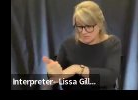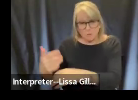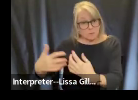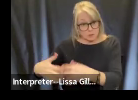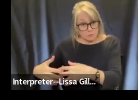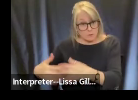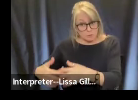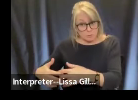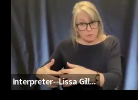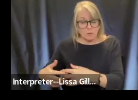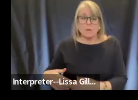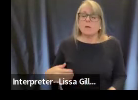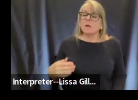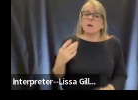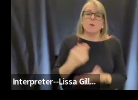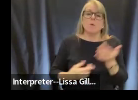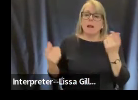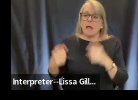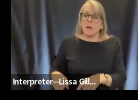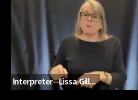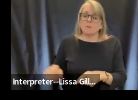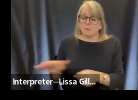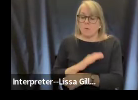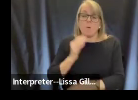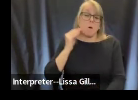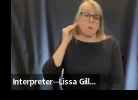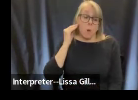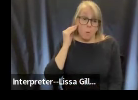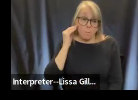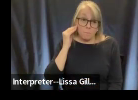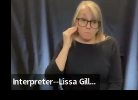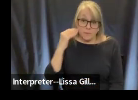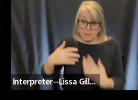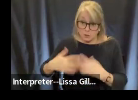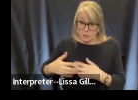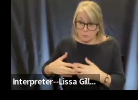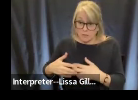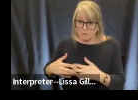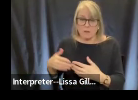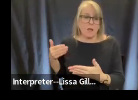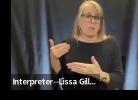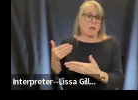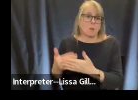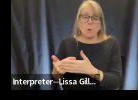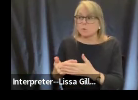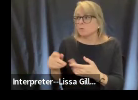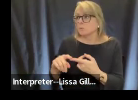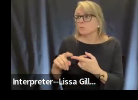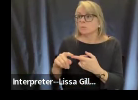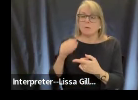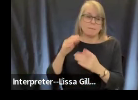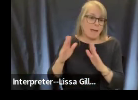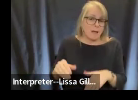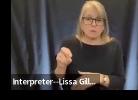generators is that they were installed a little too close to the home or near a dryer vent or near, a